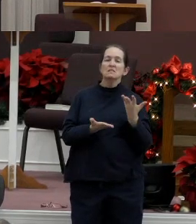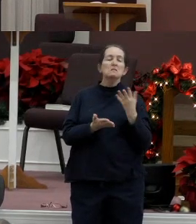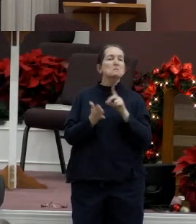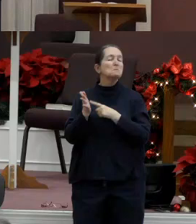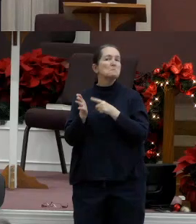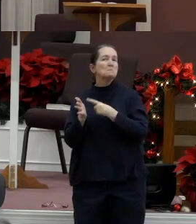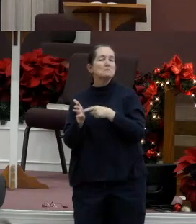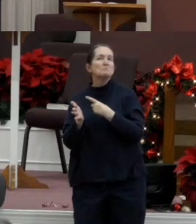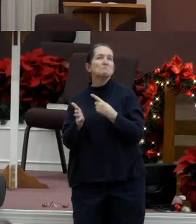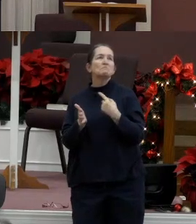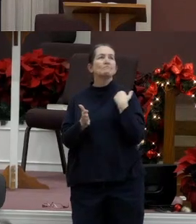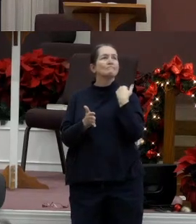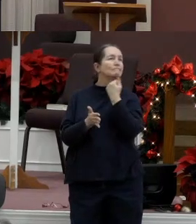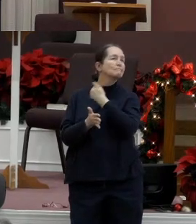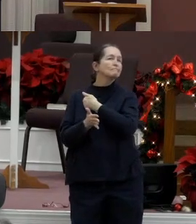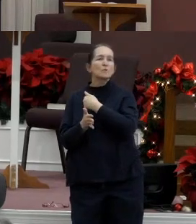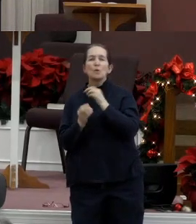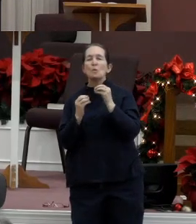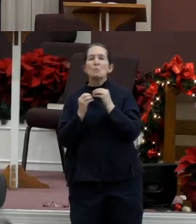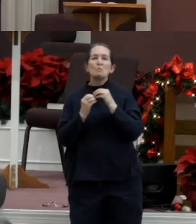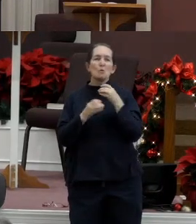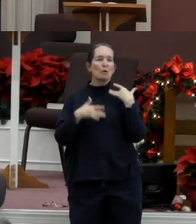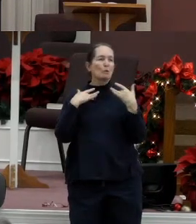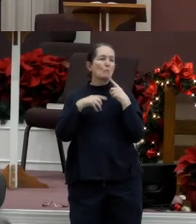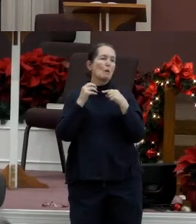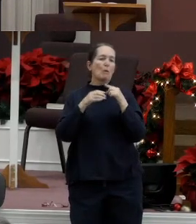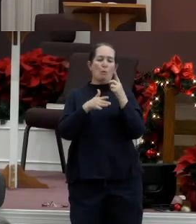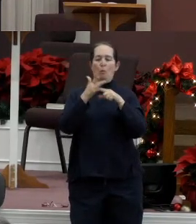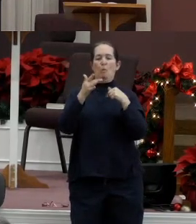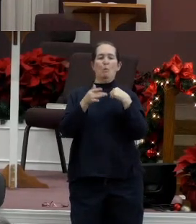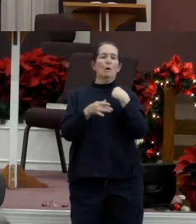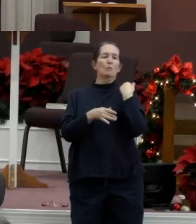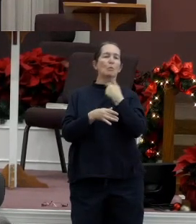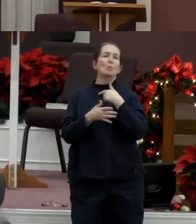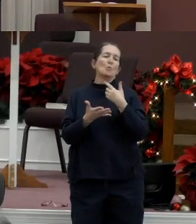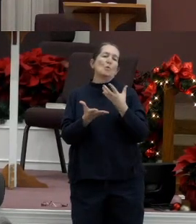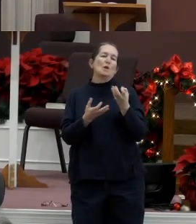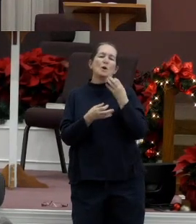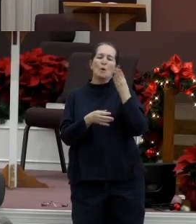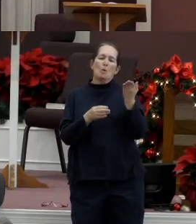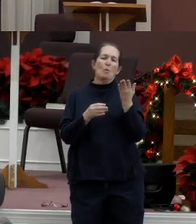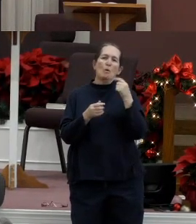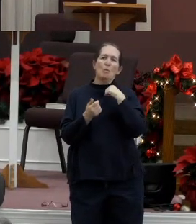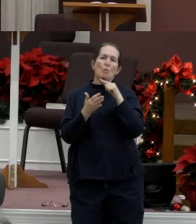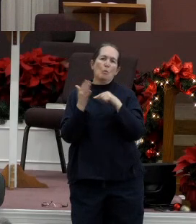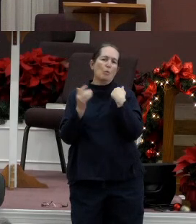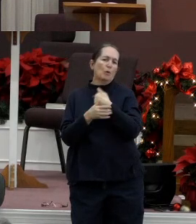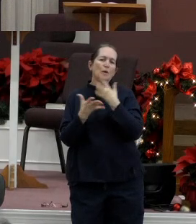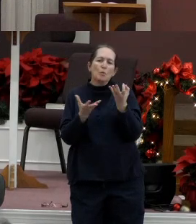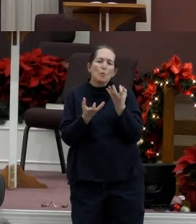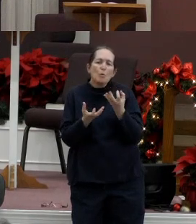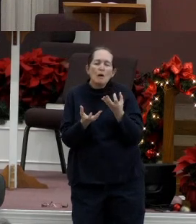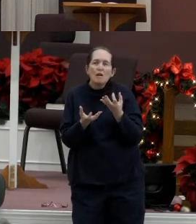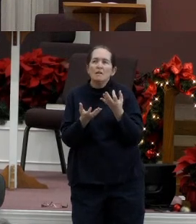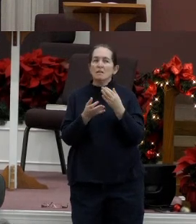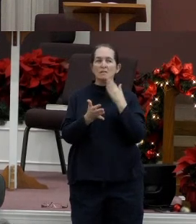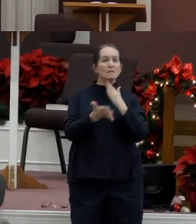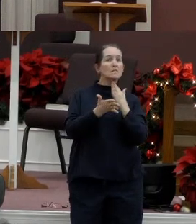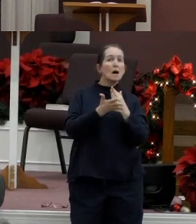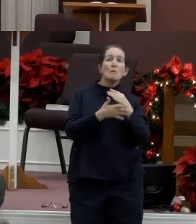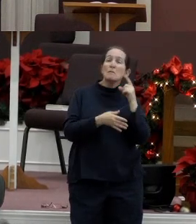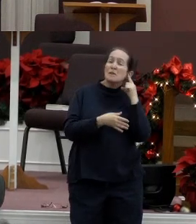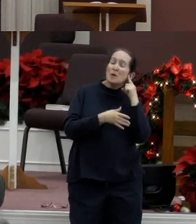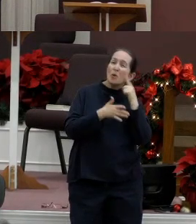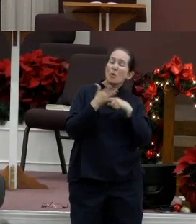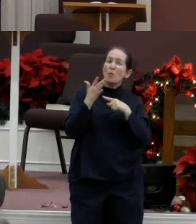Sometimes we're more concerned about what we know and what we want to stop and hear what